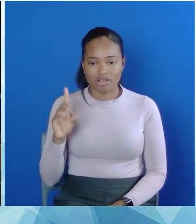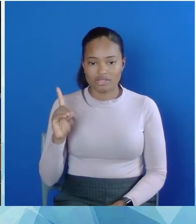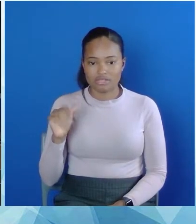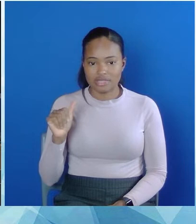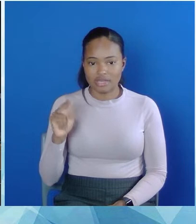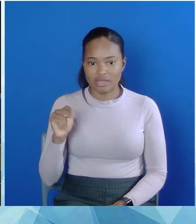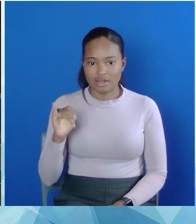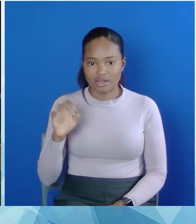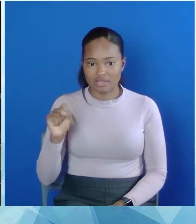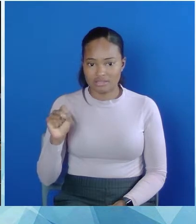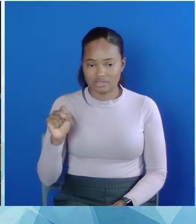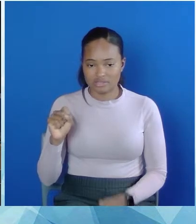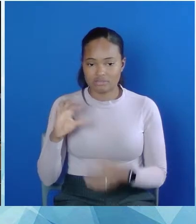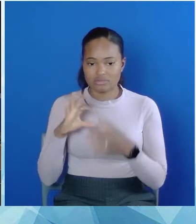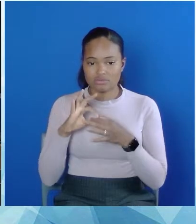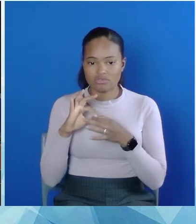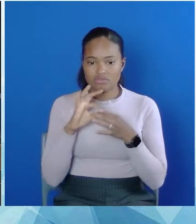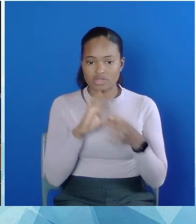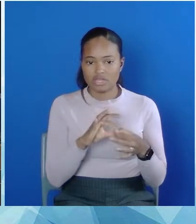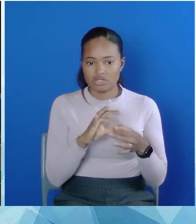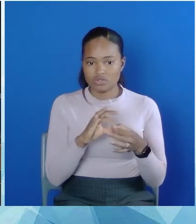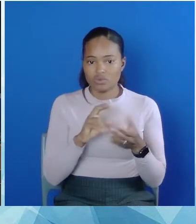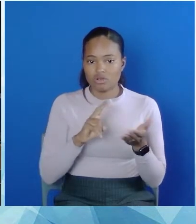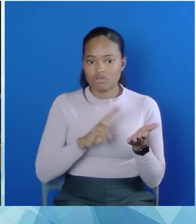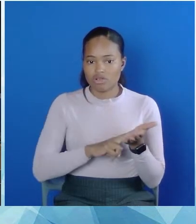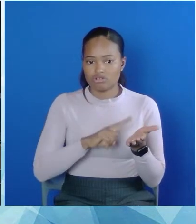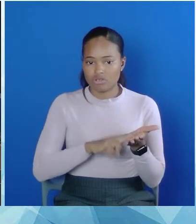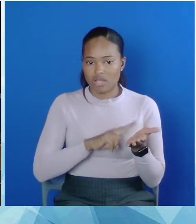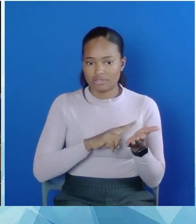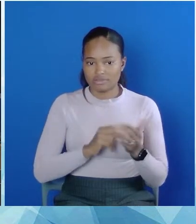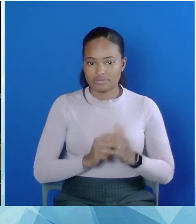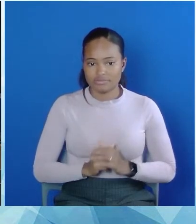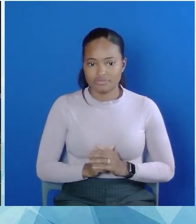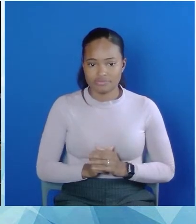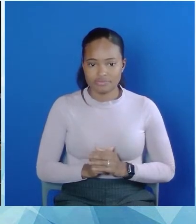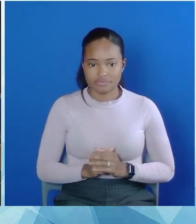related to contracts.